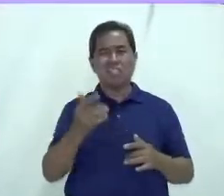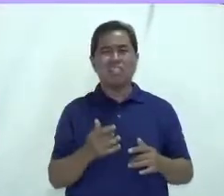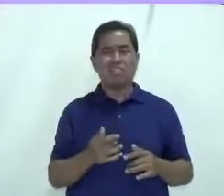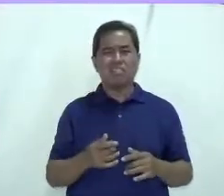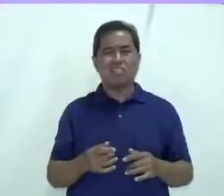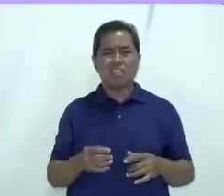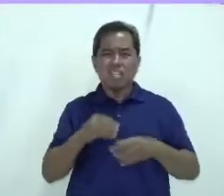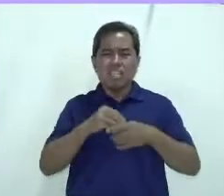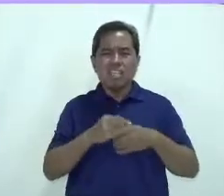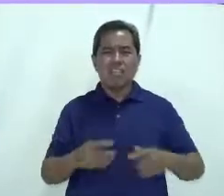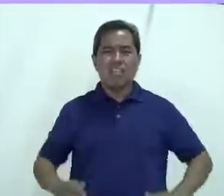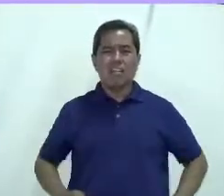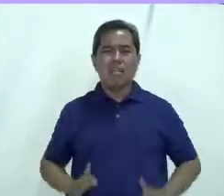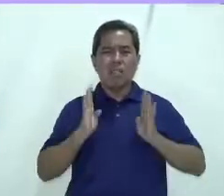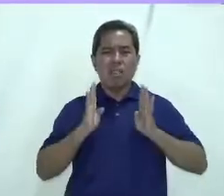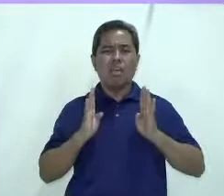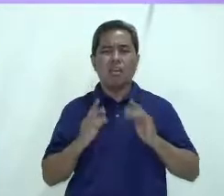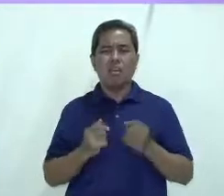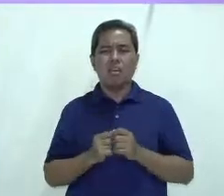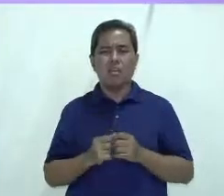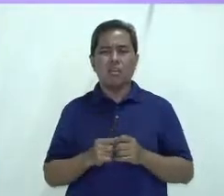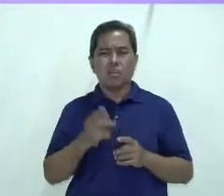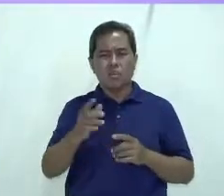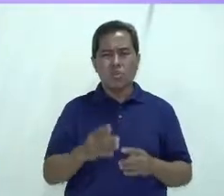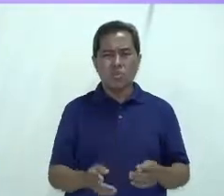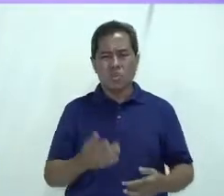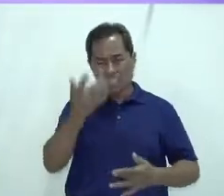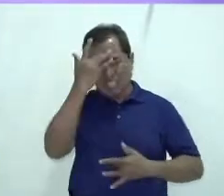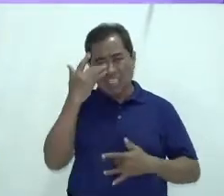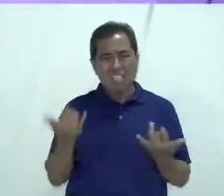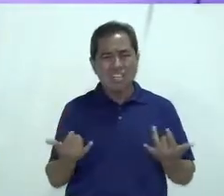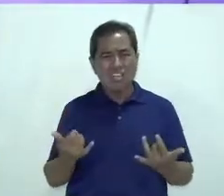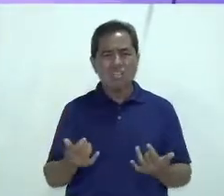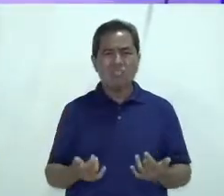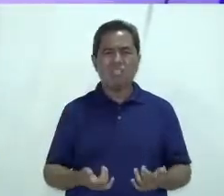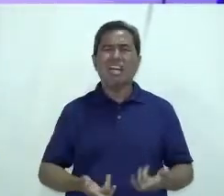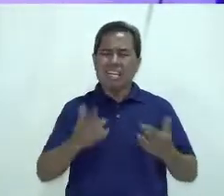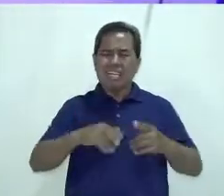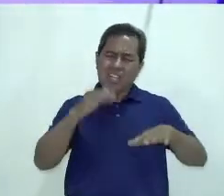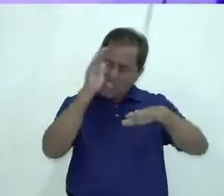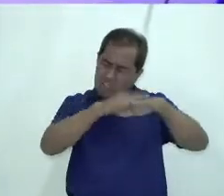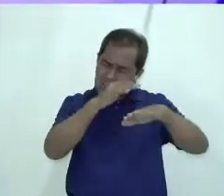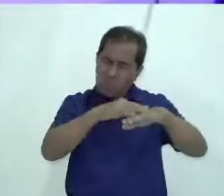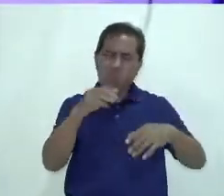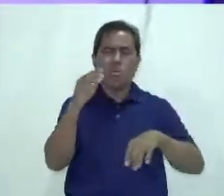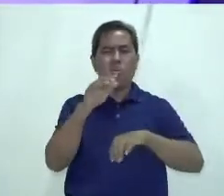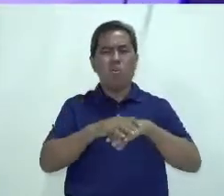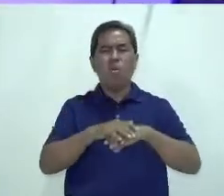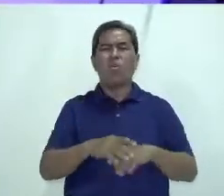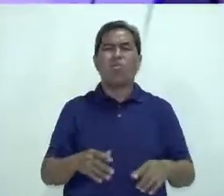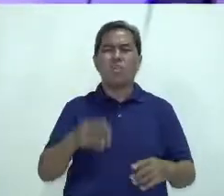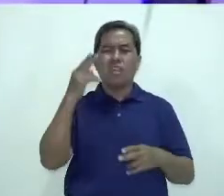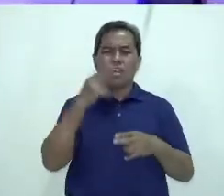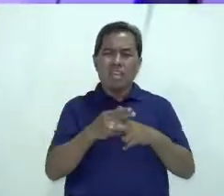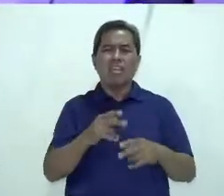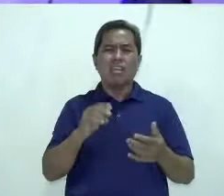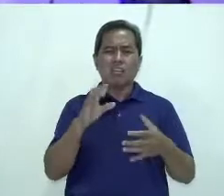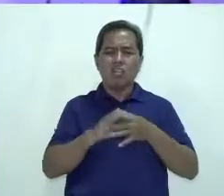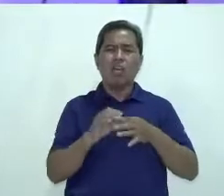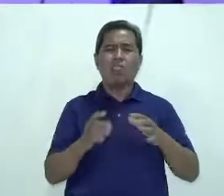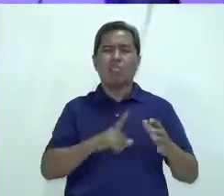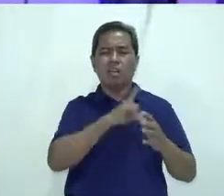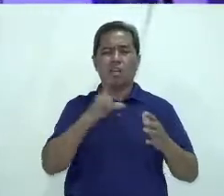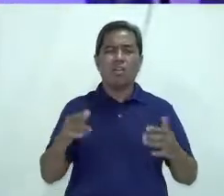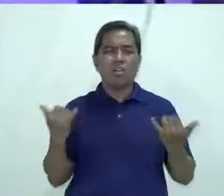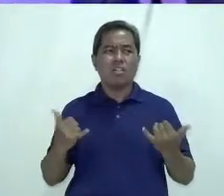in body, a relative, we're sick right now. Can we just call in the name of Jesus right now? Let's just declare who He is over our